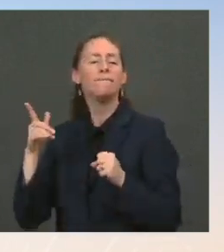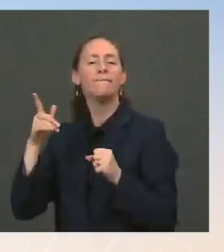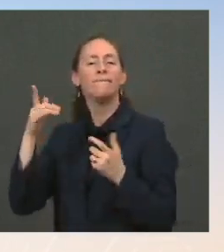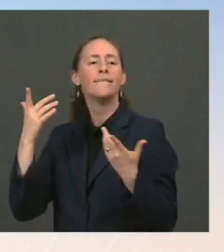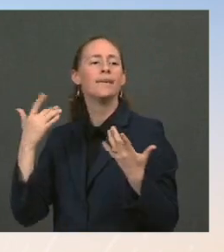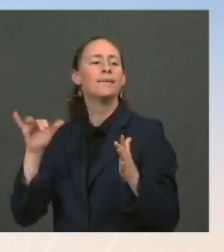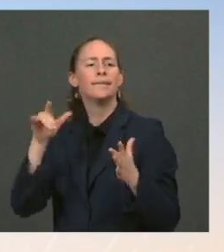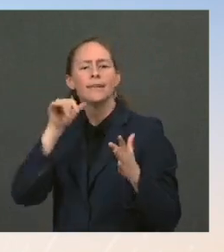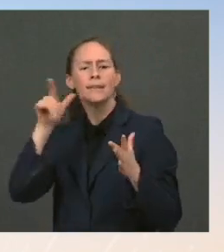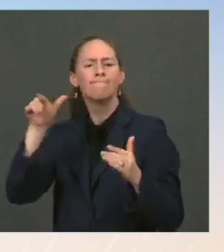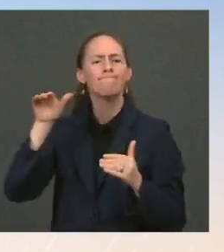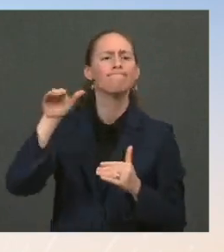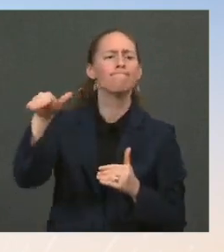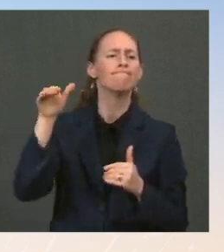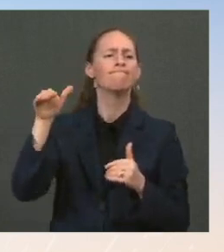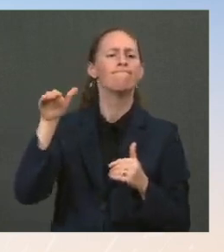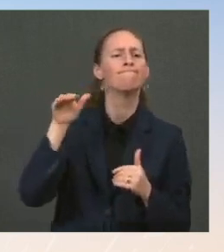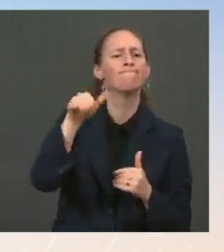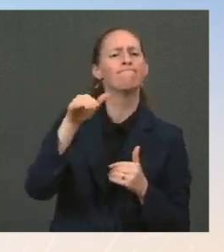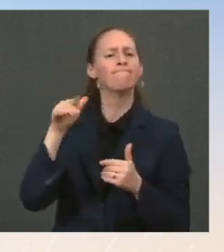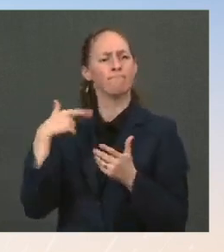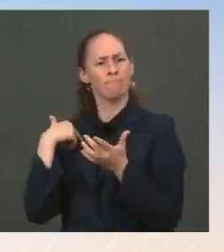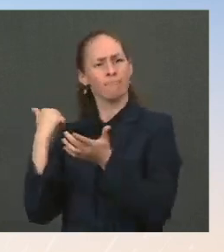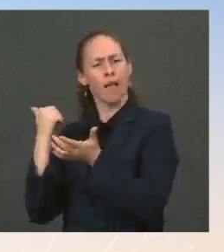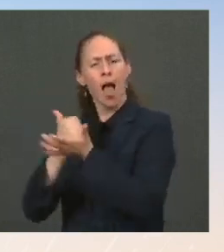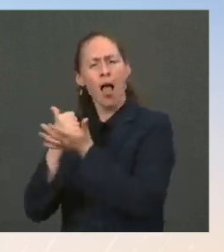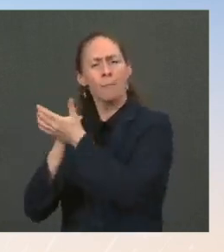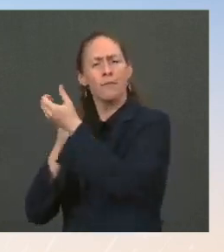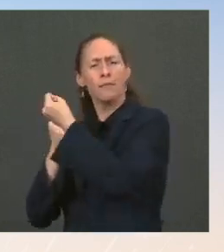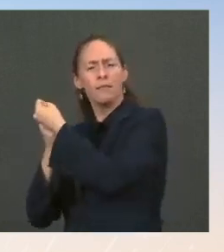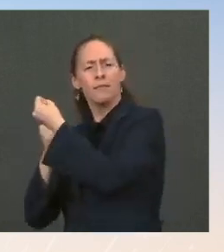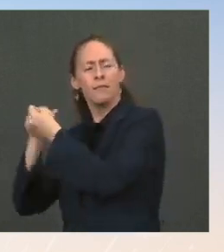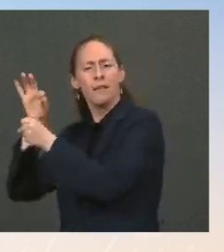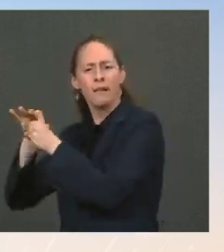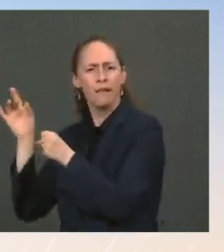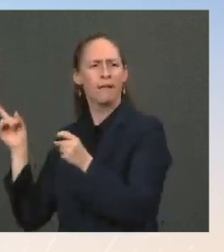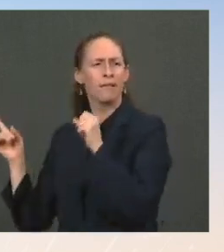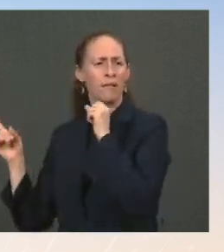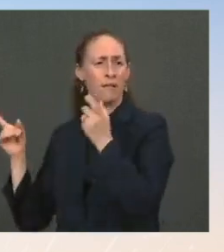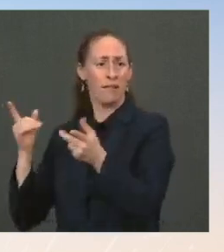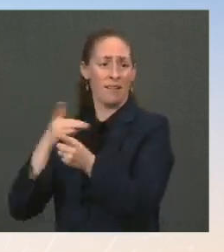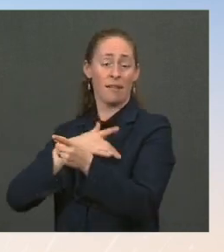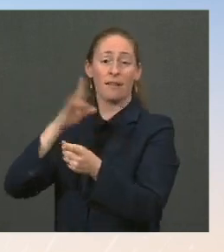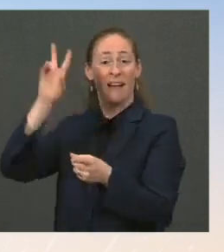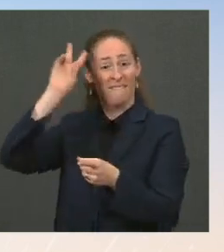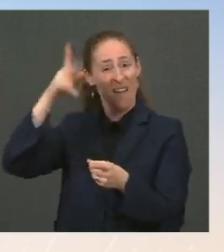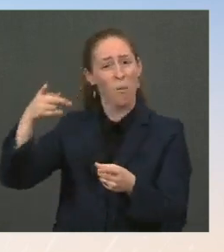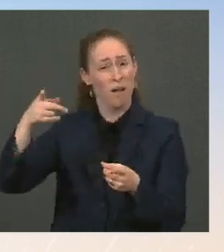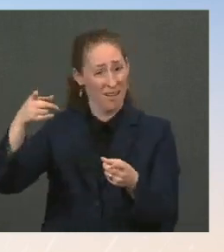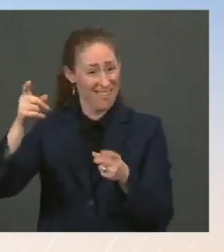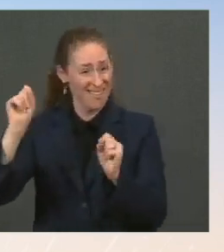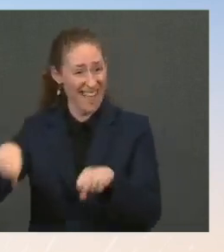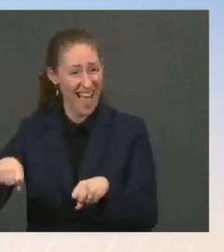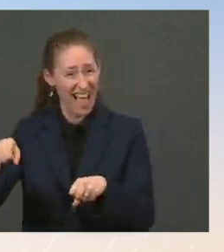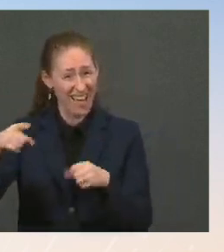helped her to be able to fight the fight for these things. I would say the vice president is more than capable of fighting the fight in the lead on this